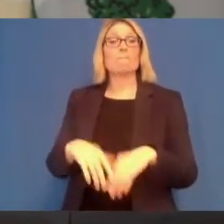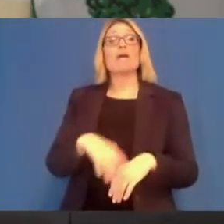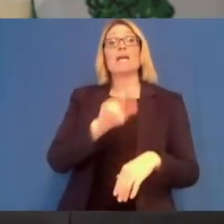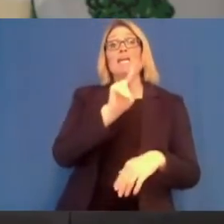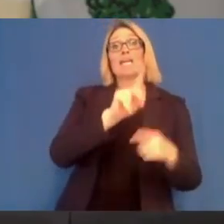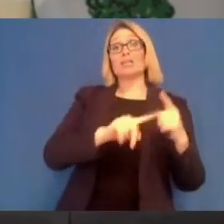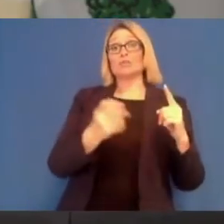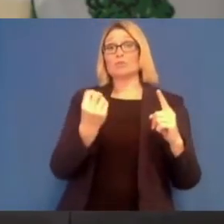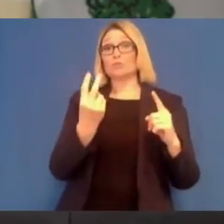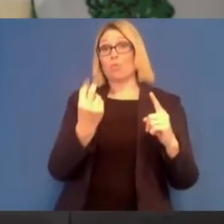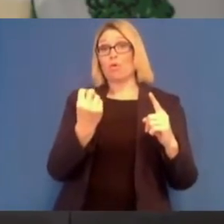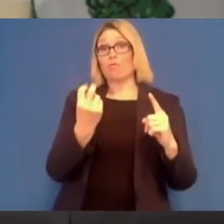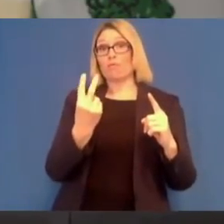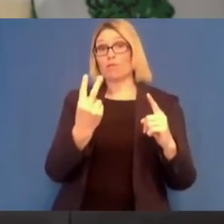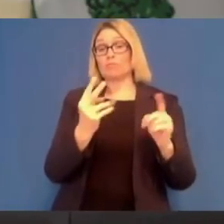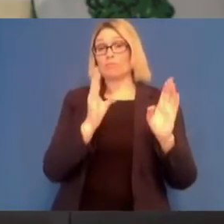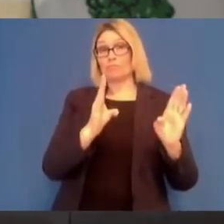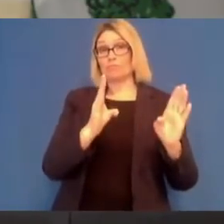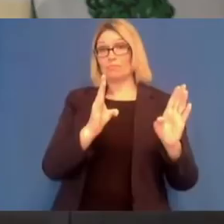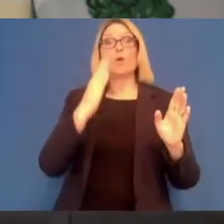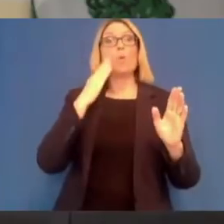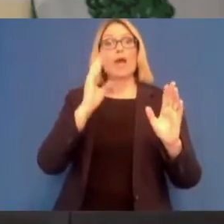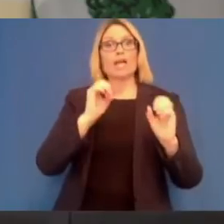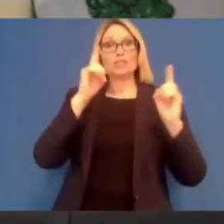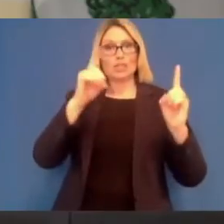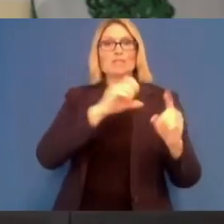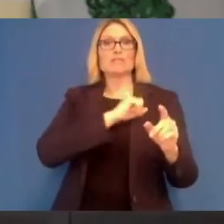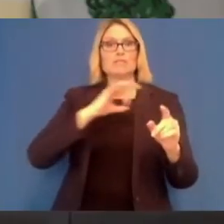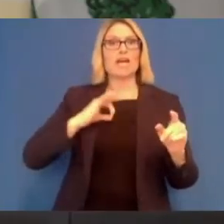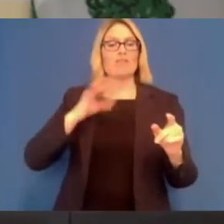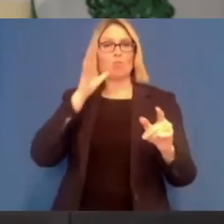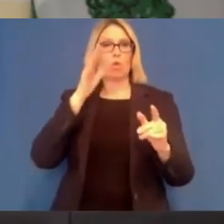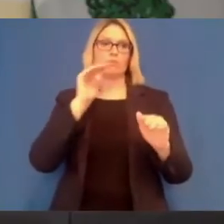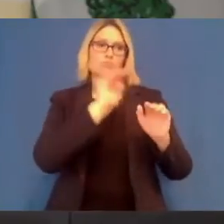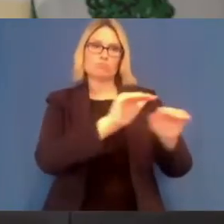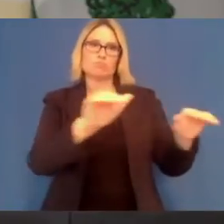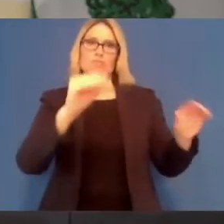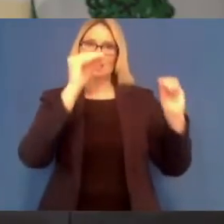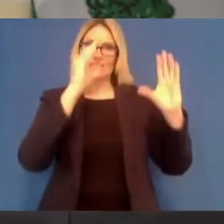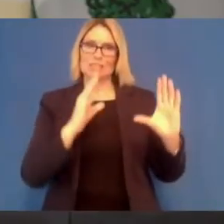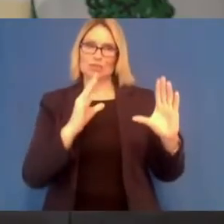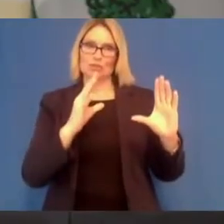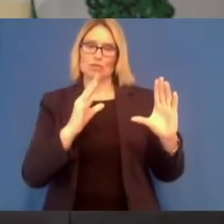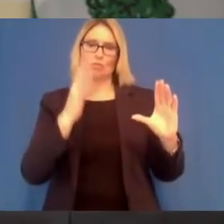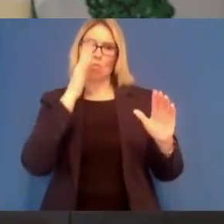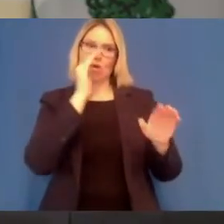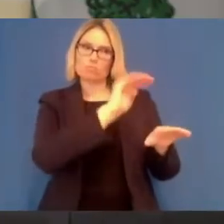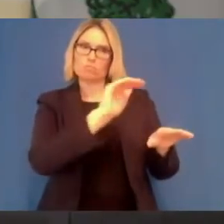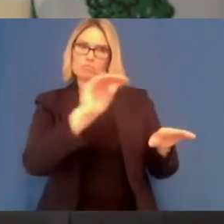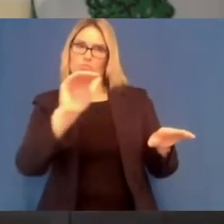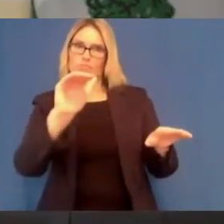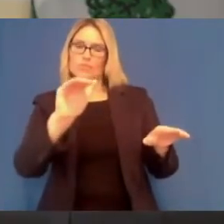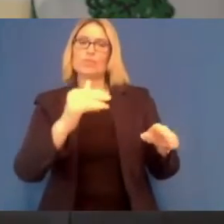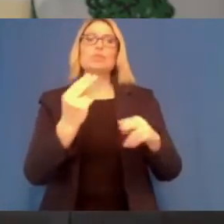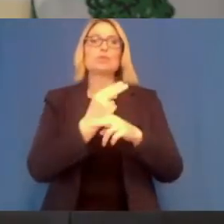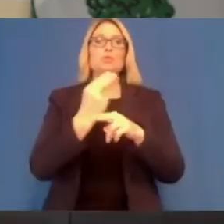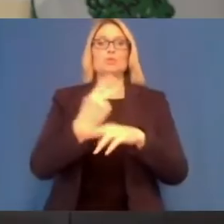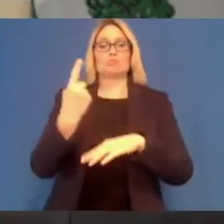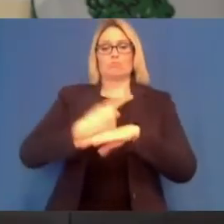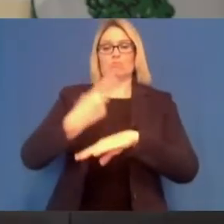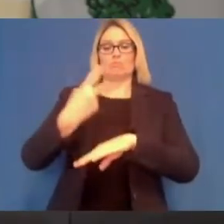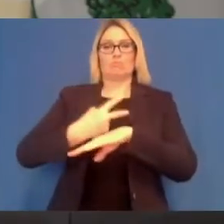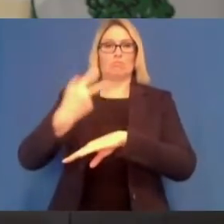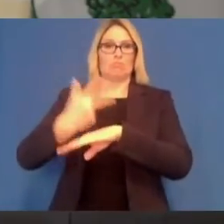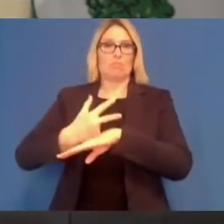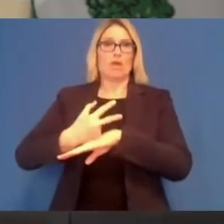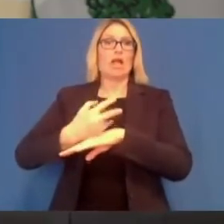perspective, I know education staff will be talking with teachers and assistants to use the next couple of days to prepare if we